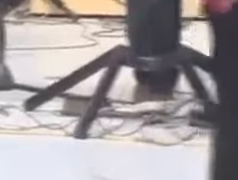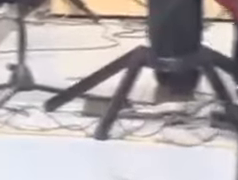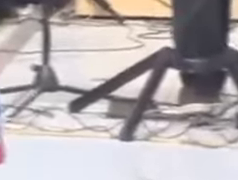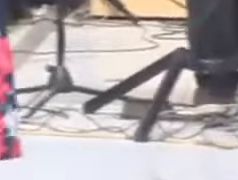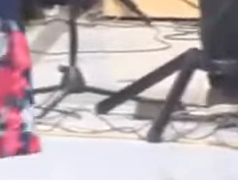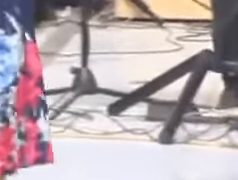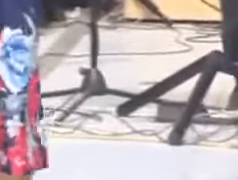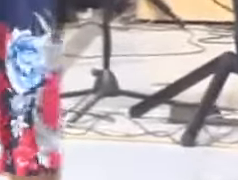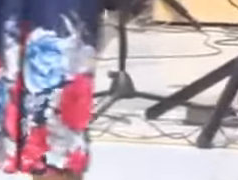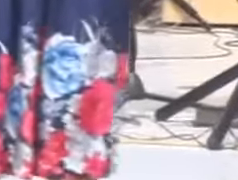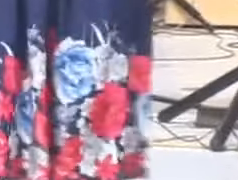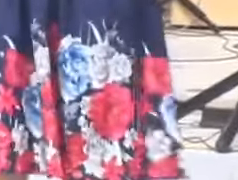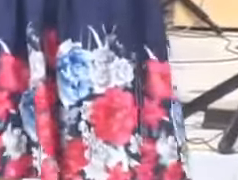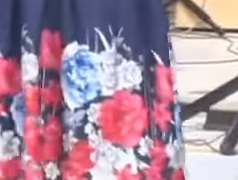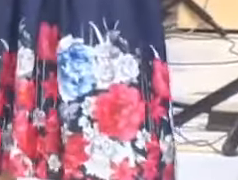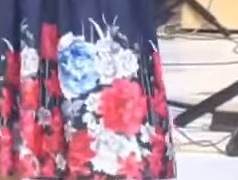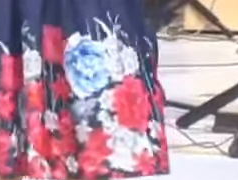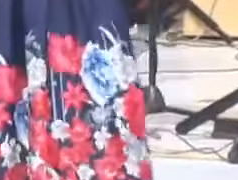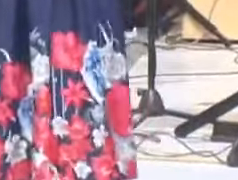darling